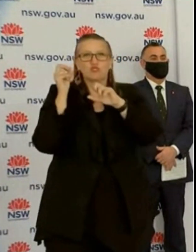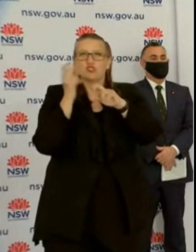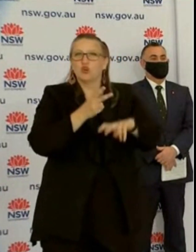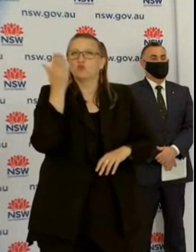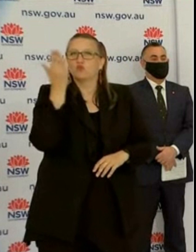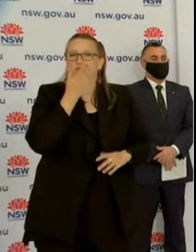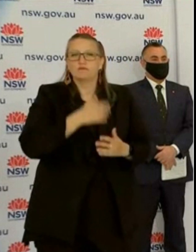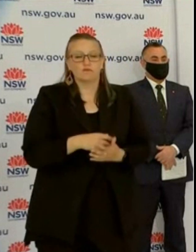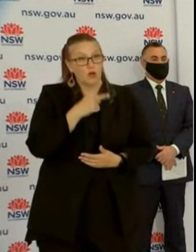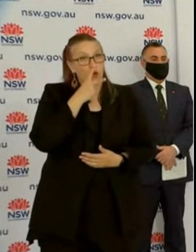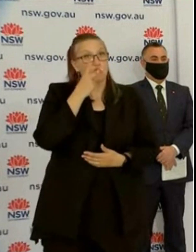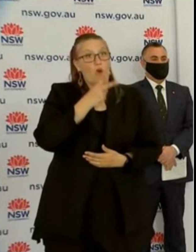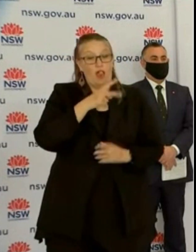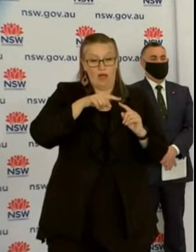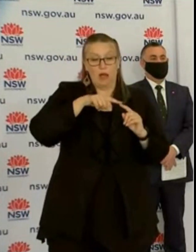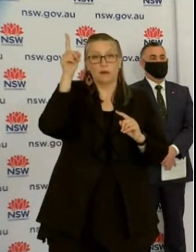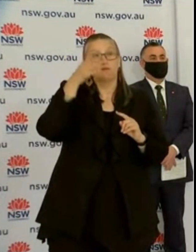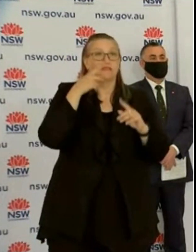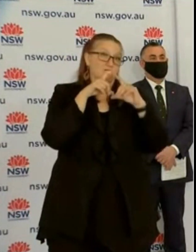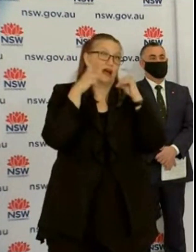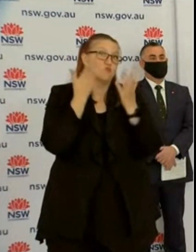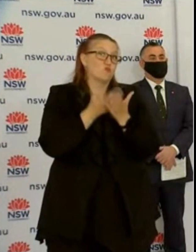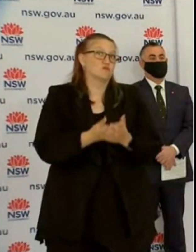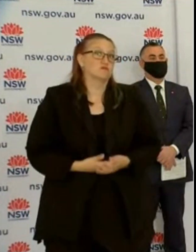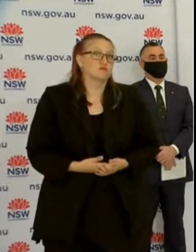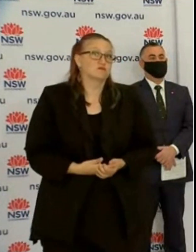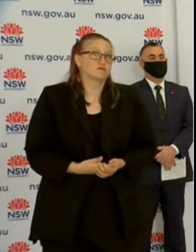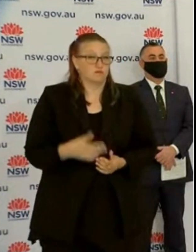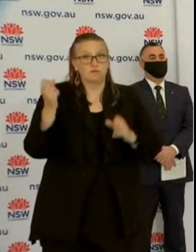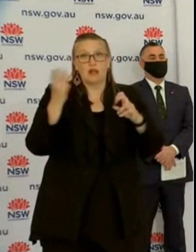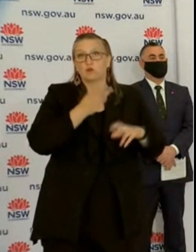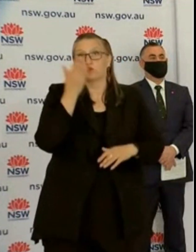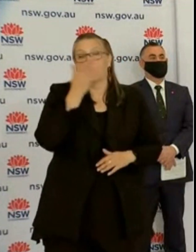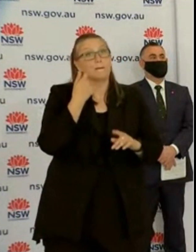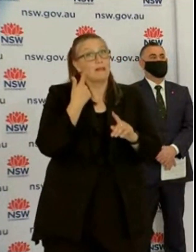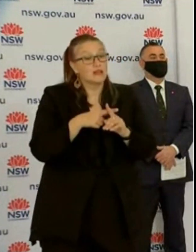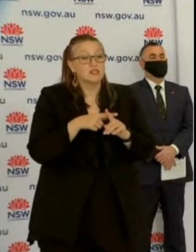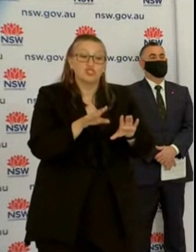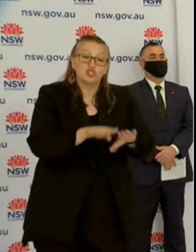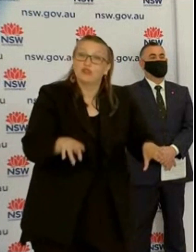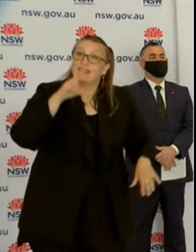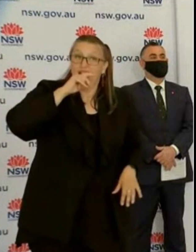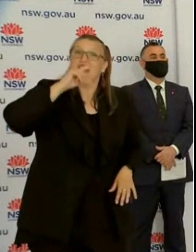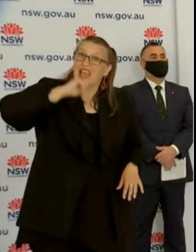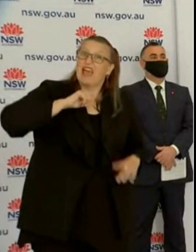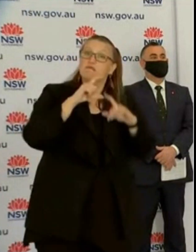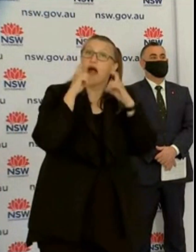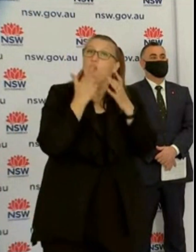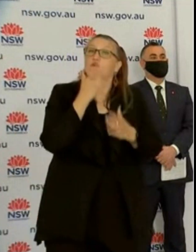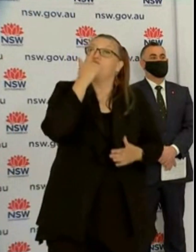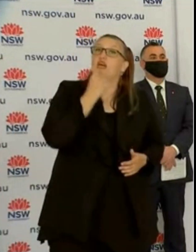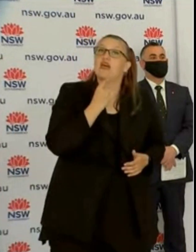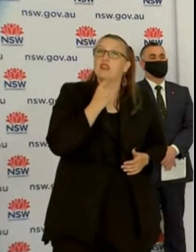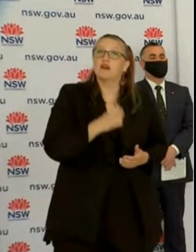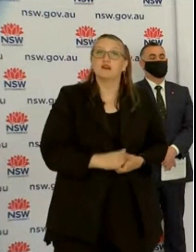above, masks are to be implemented, is my understanding. But also masks can be worn by younger children, and I know